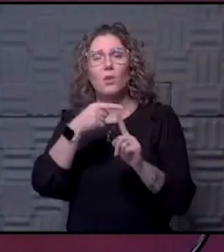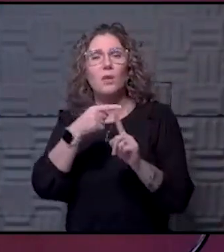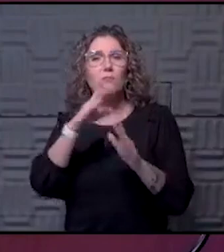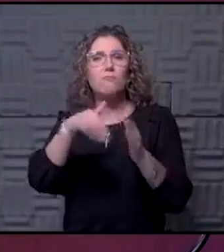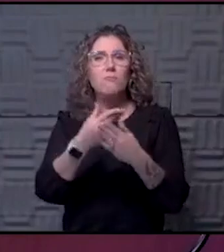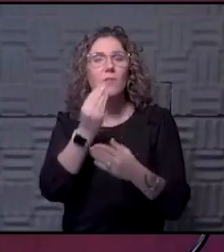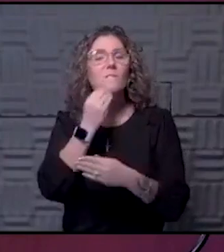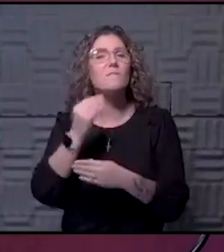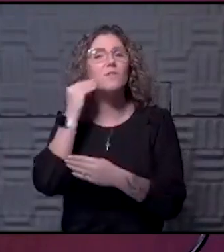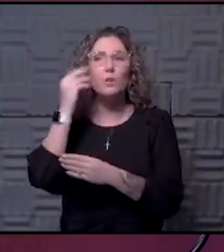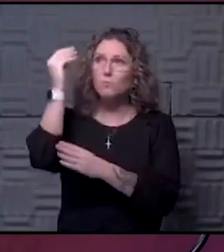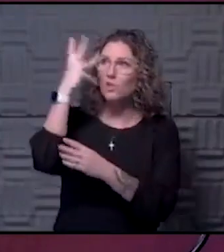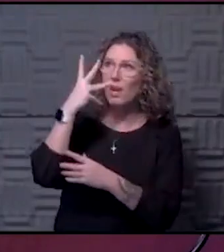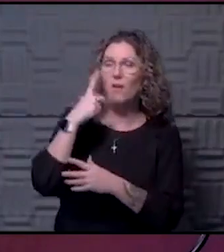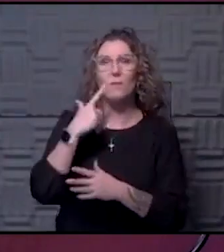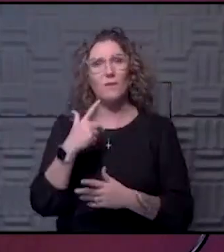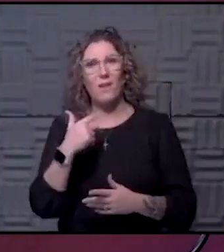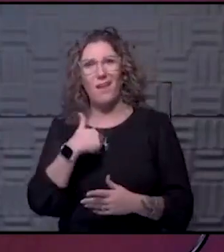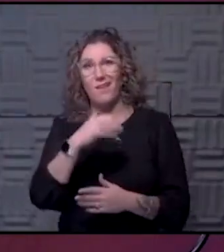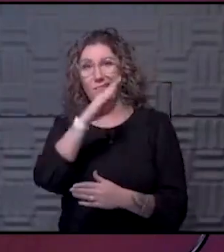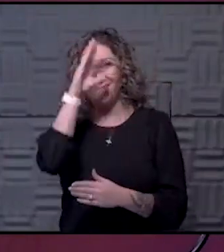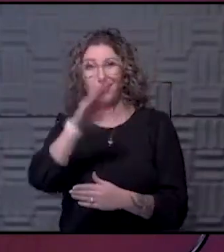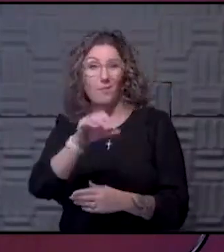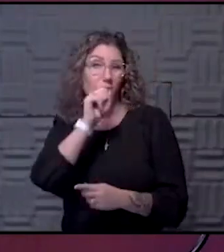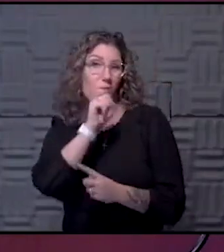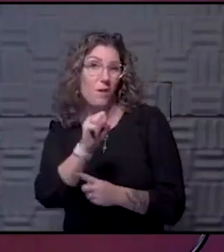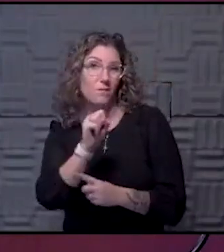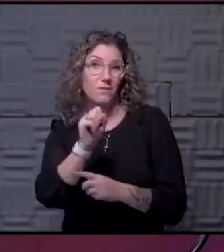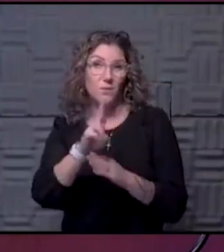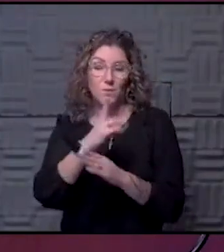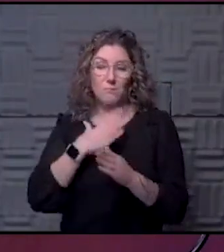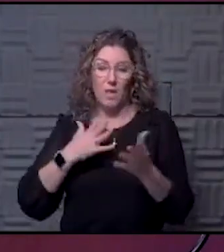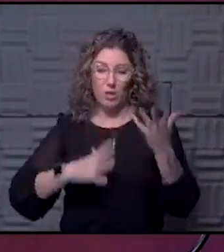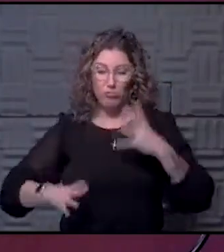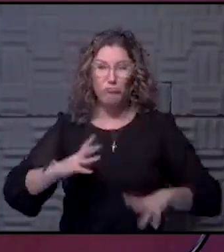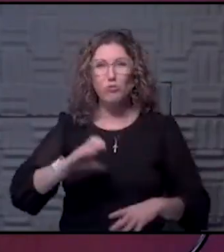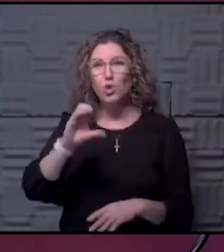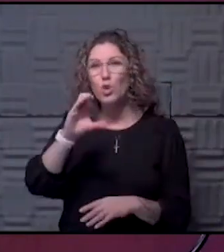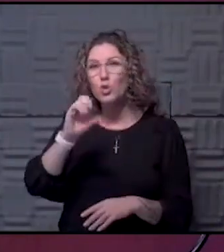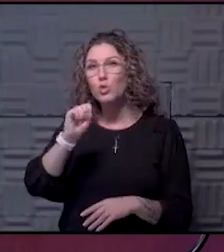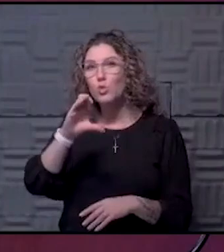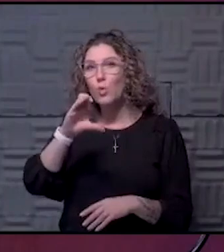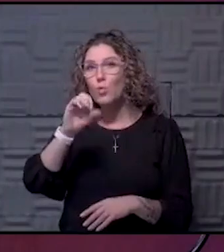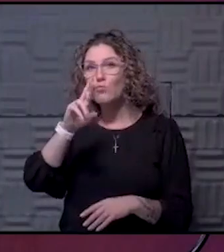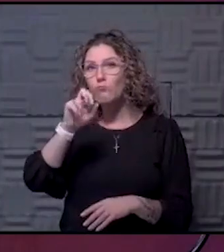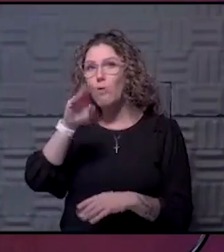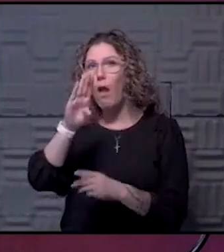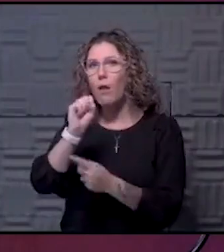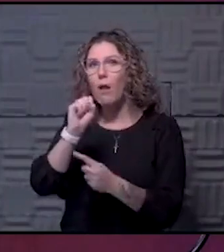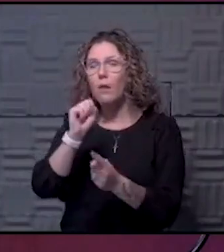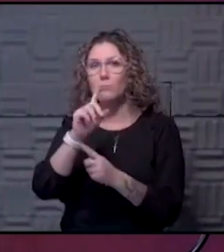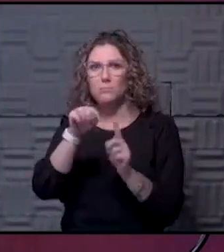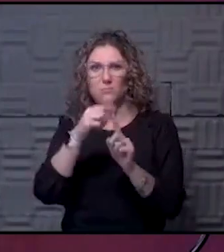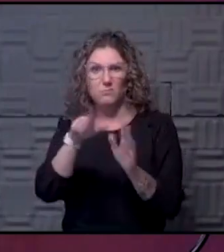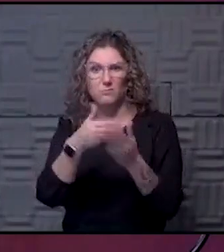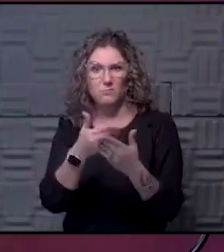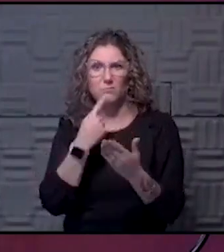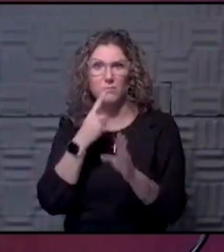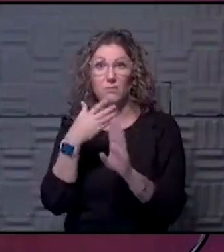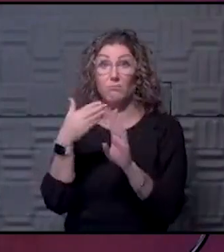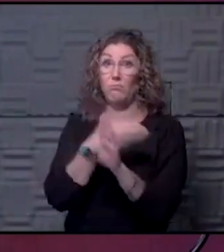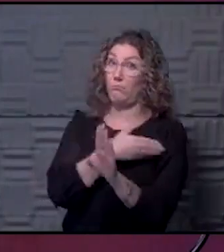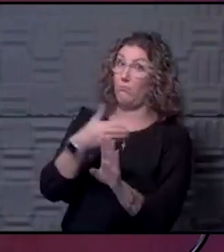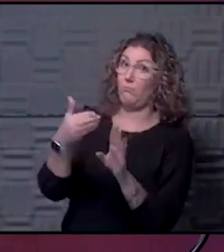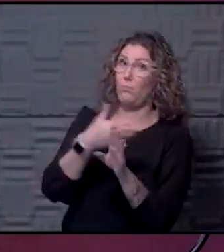shower and go about your day. I never loved to wear my scrubs or things once I'm home for too long anyway, because even pre-COVID, I mean,